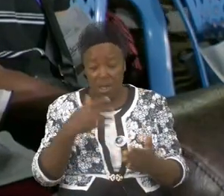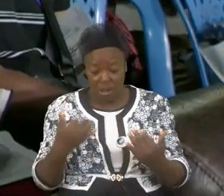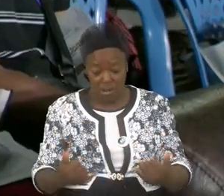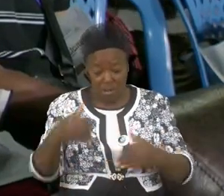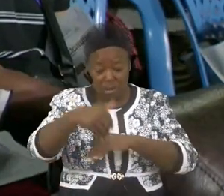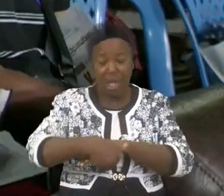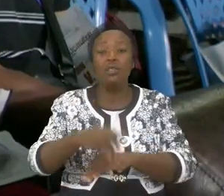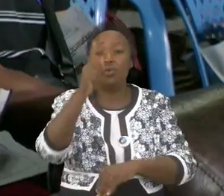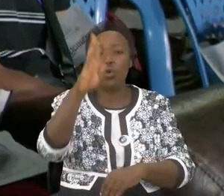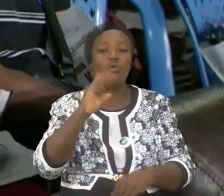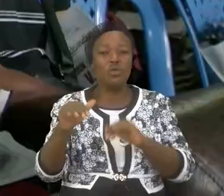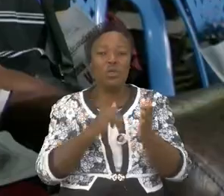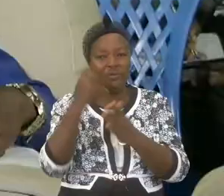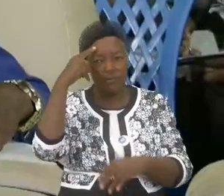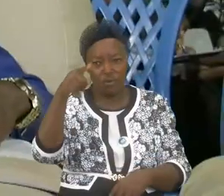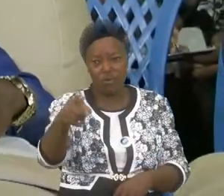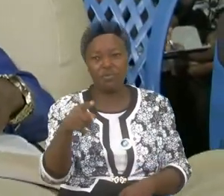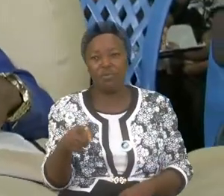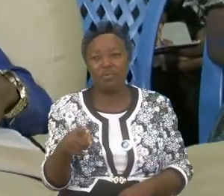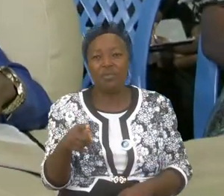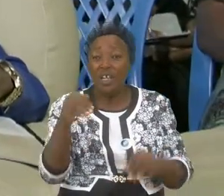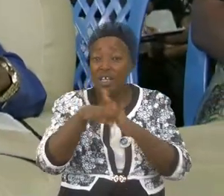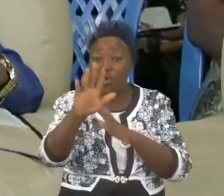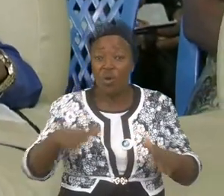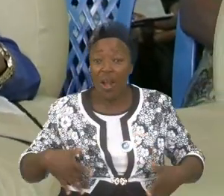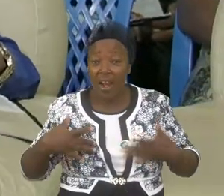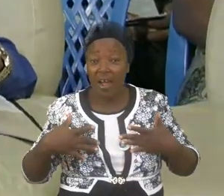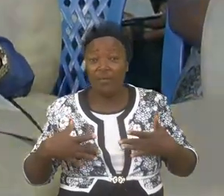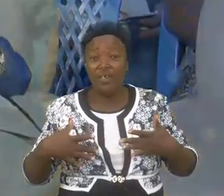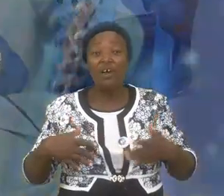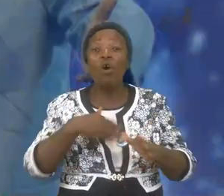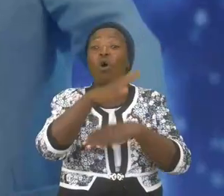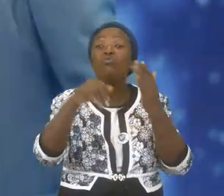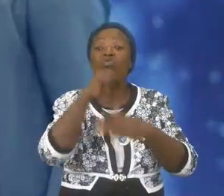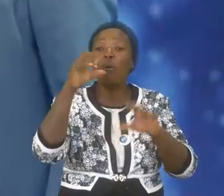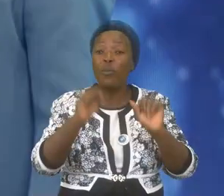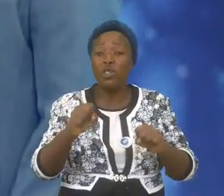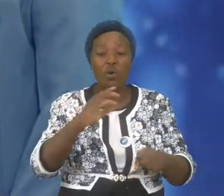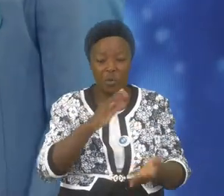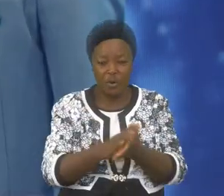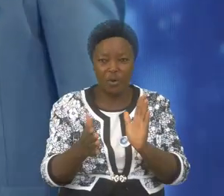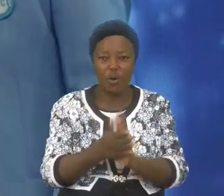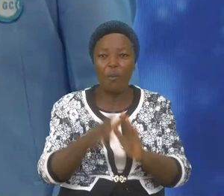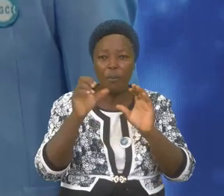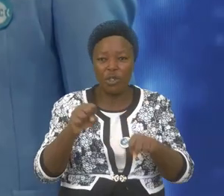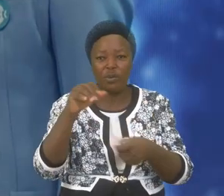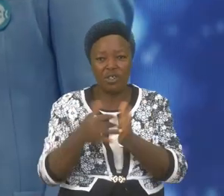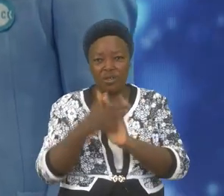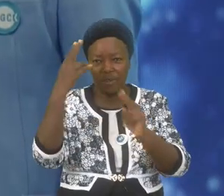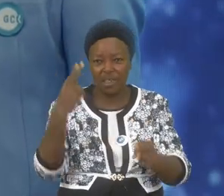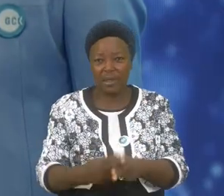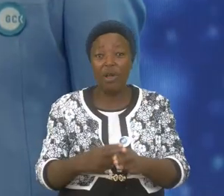life, impossibilities will become possible. In your life, all those things that are forgotten, your